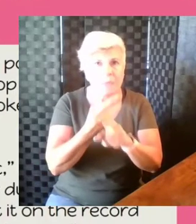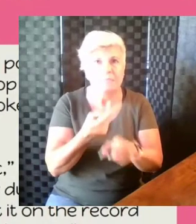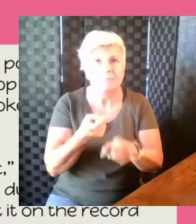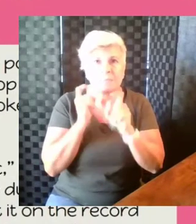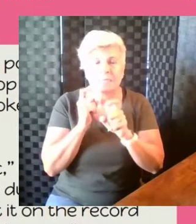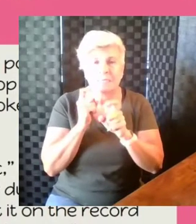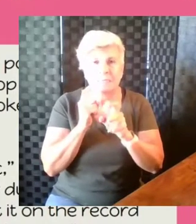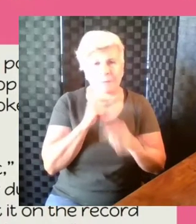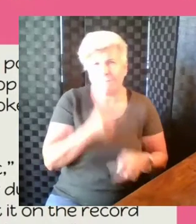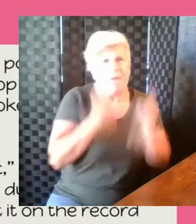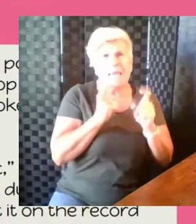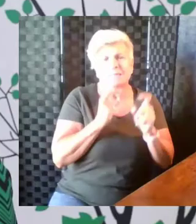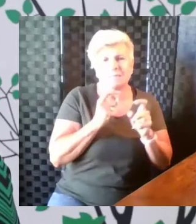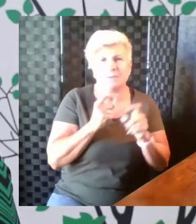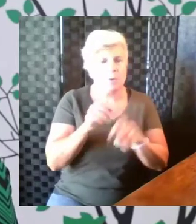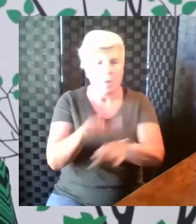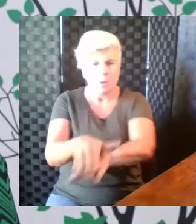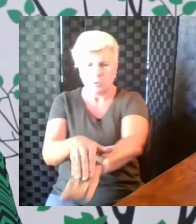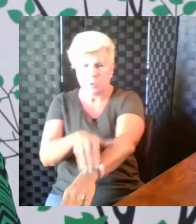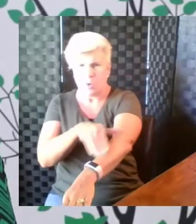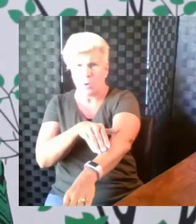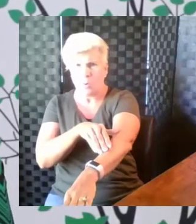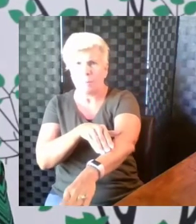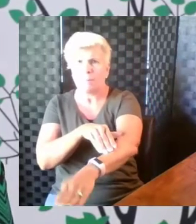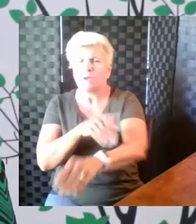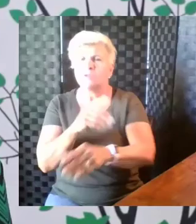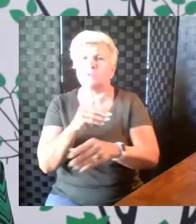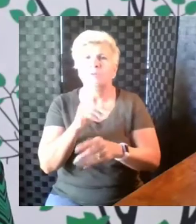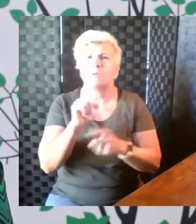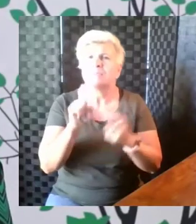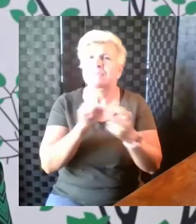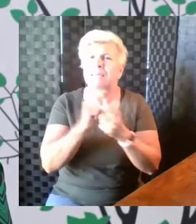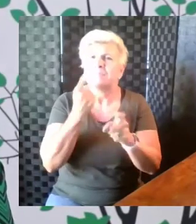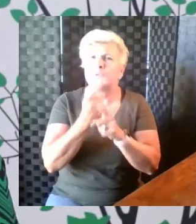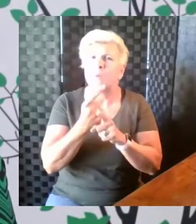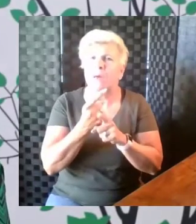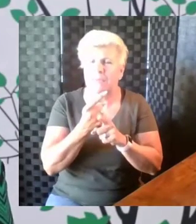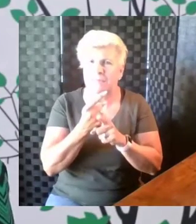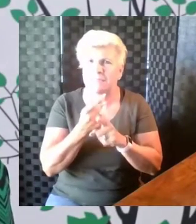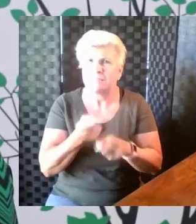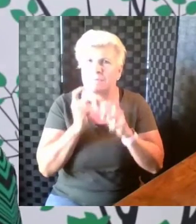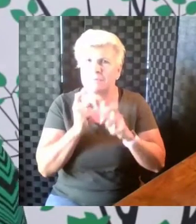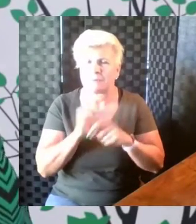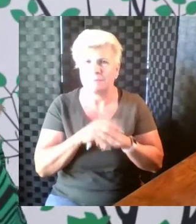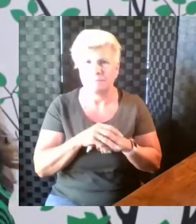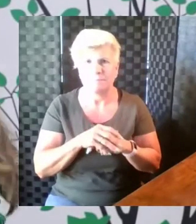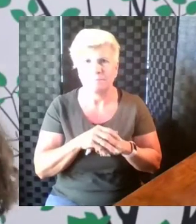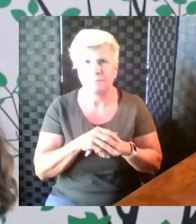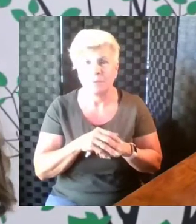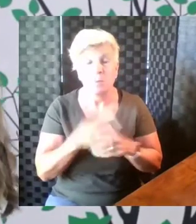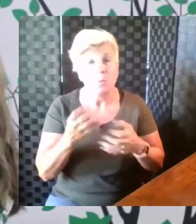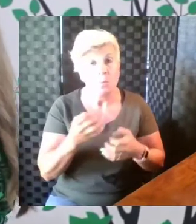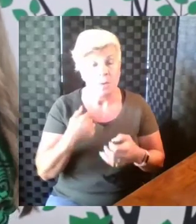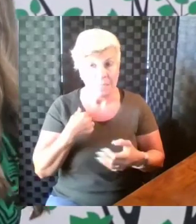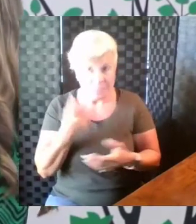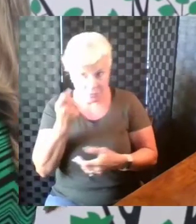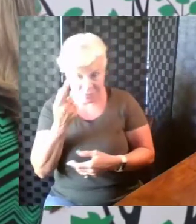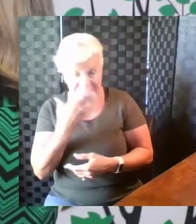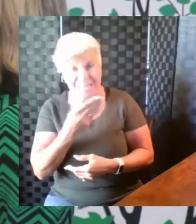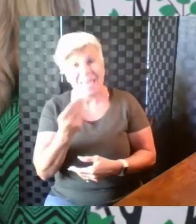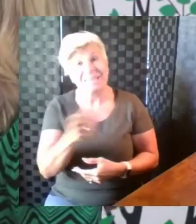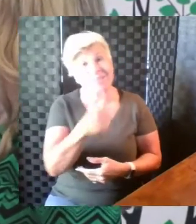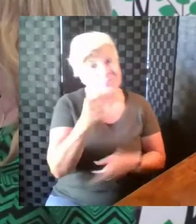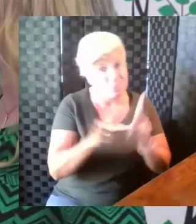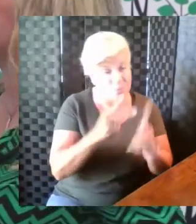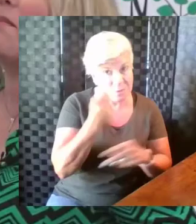too fast or too slow because then it would be hard for us to understand and others. So we're going to read an